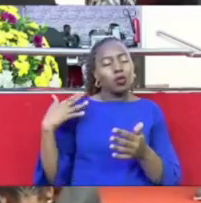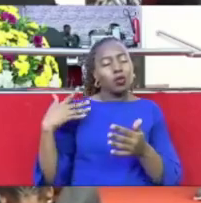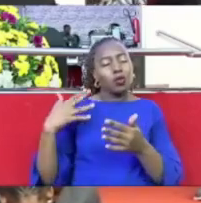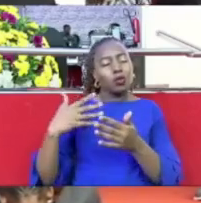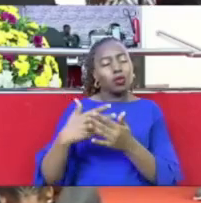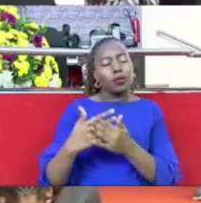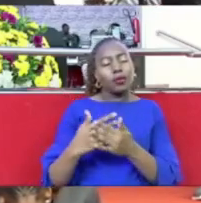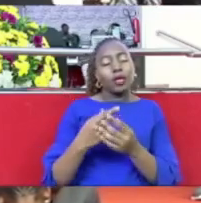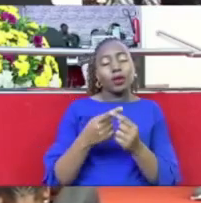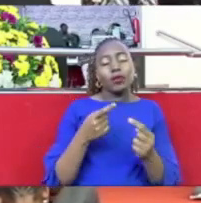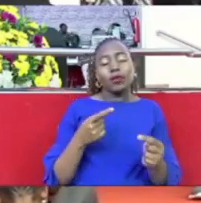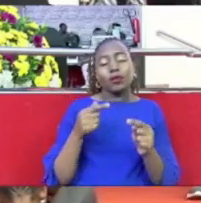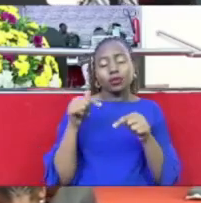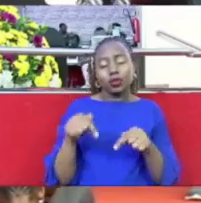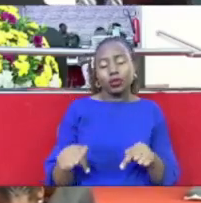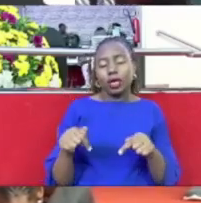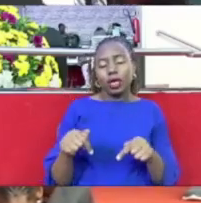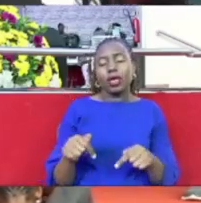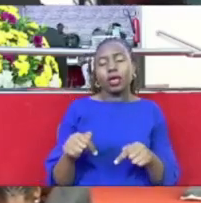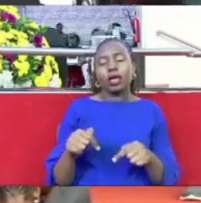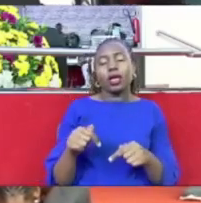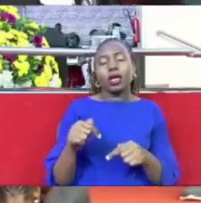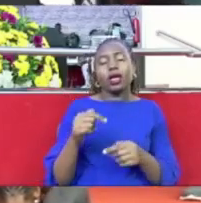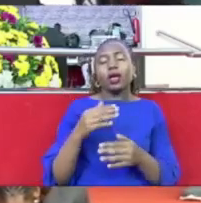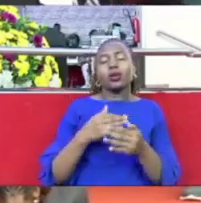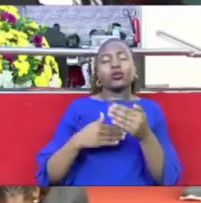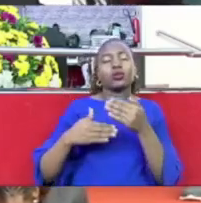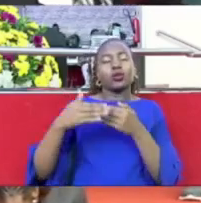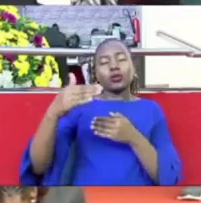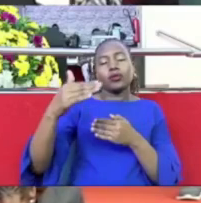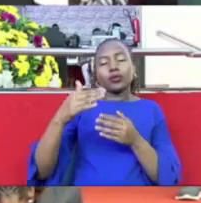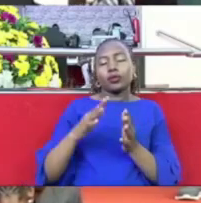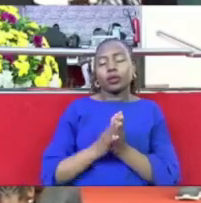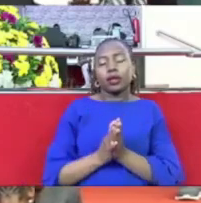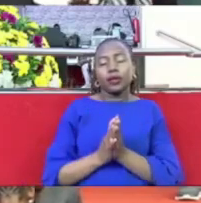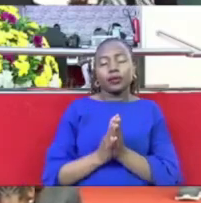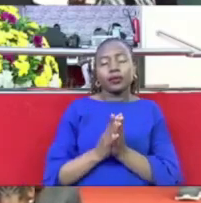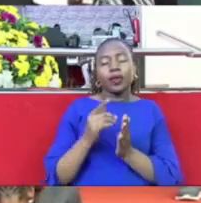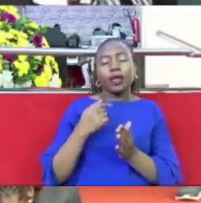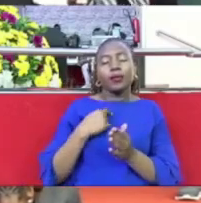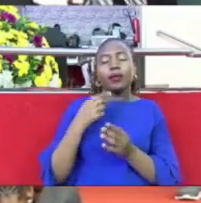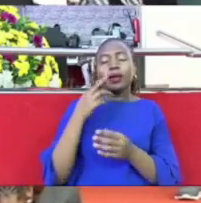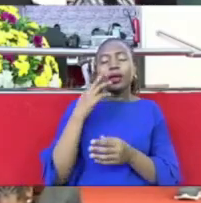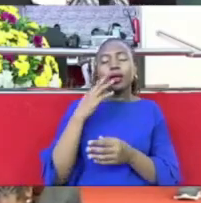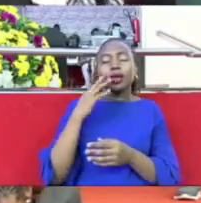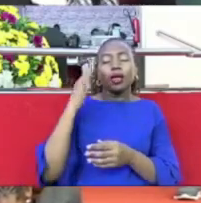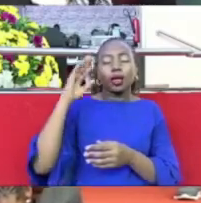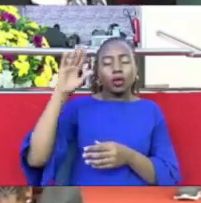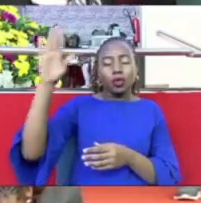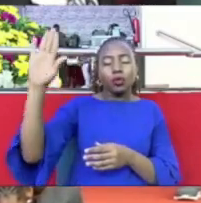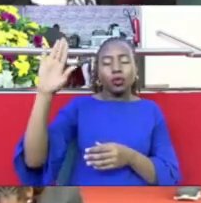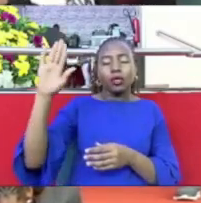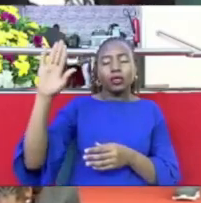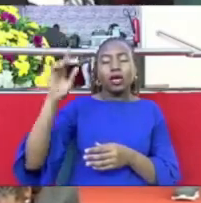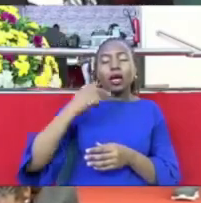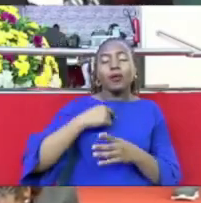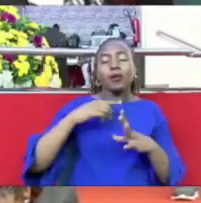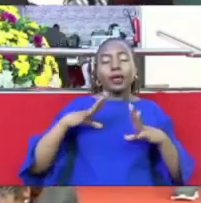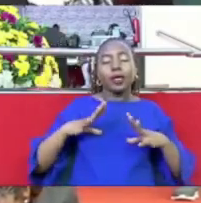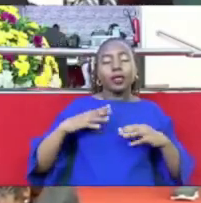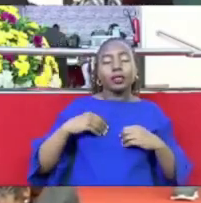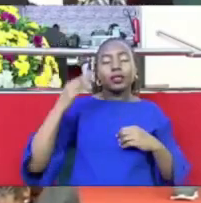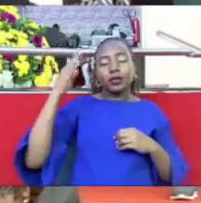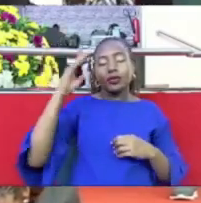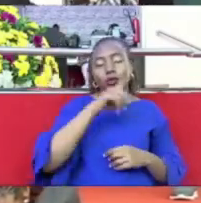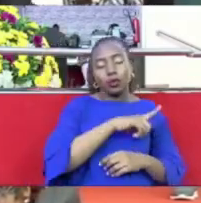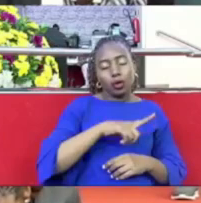from today. From today. Henceforth. Henceforth. I belong to you. I belong to you. I now receive you, Lord. I now